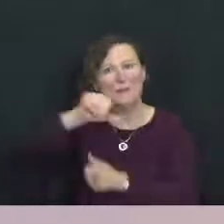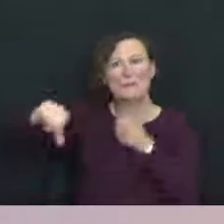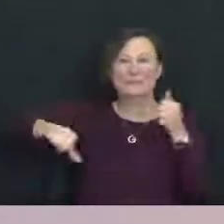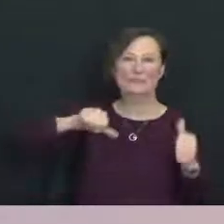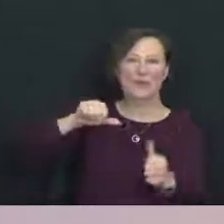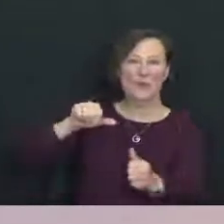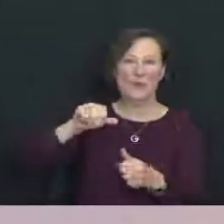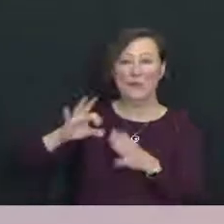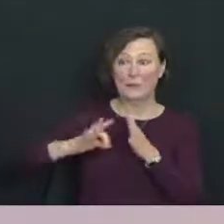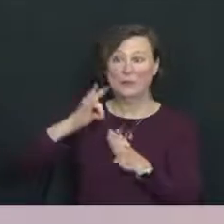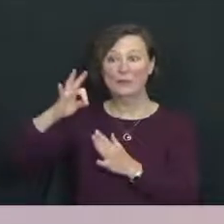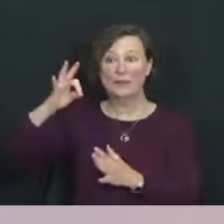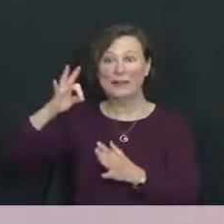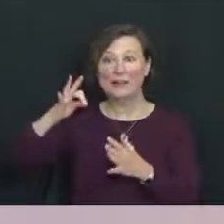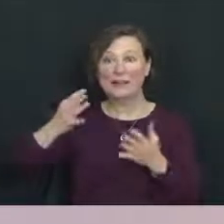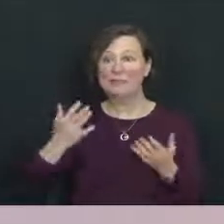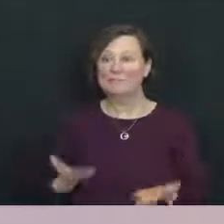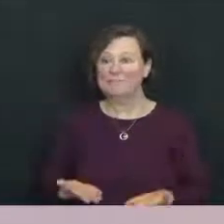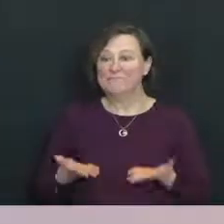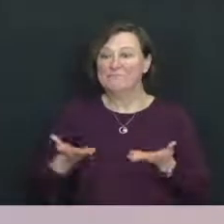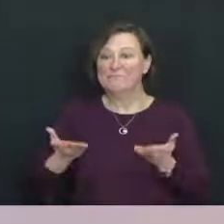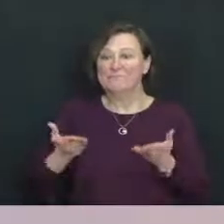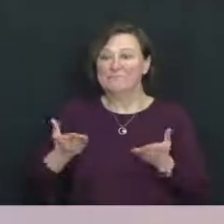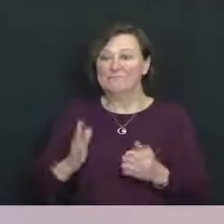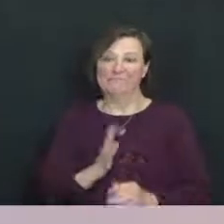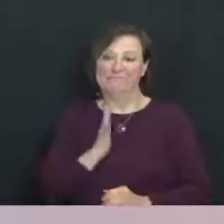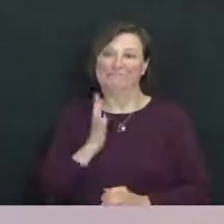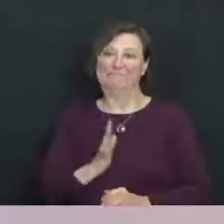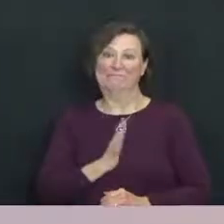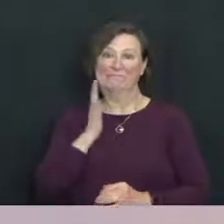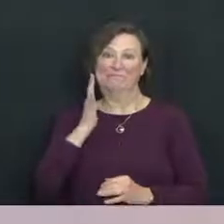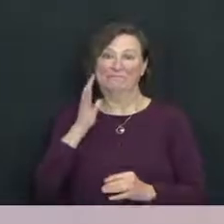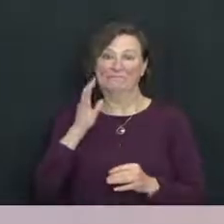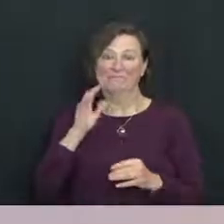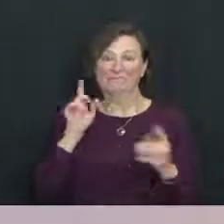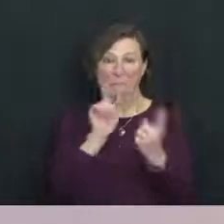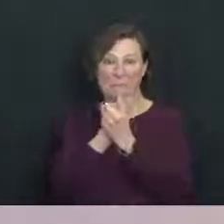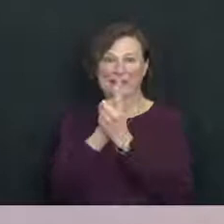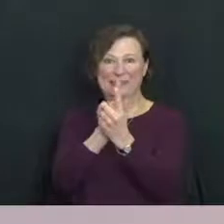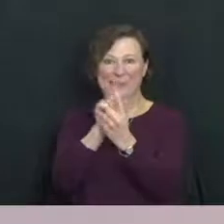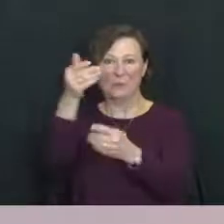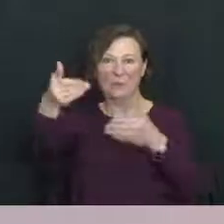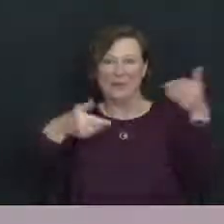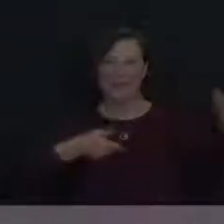spiritually uplifting encounters. Welcome.